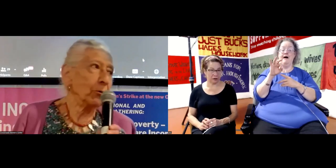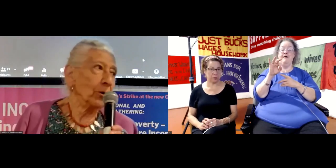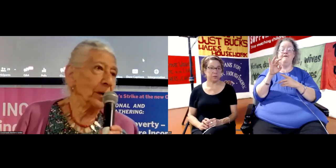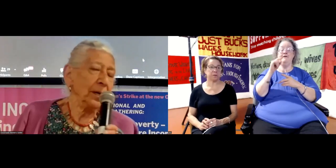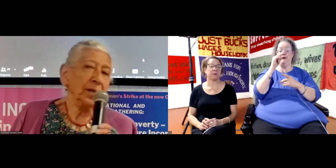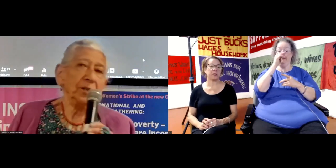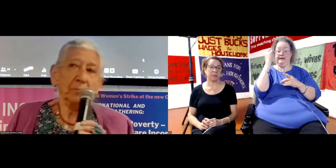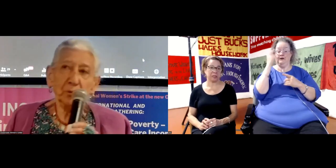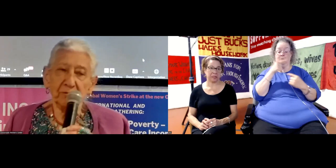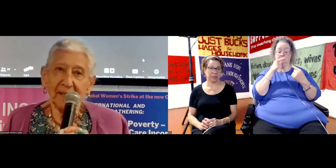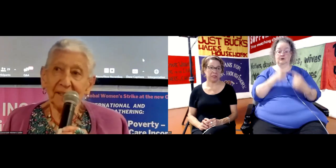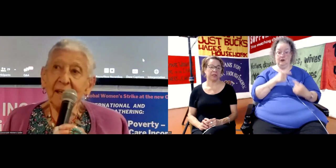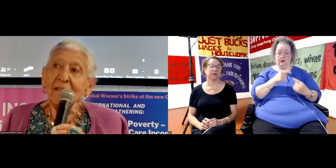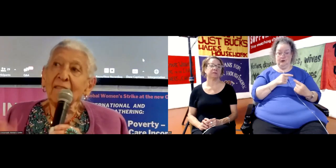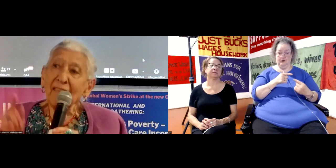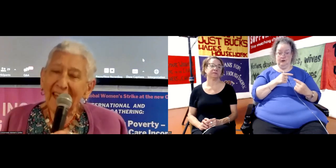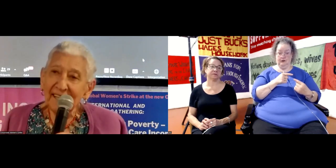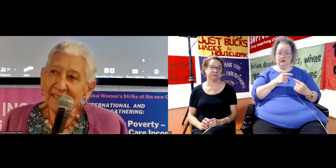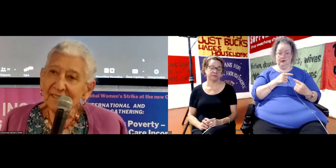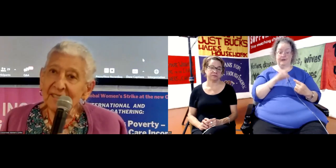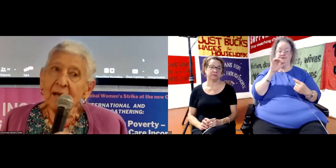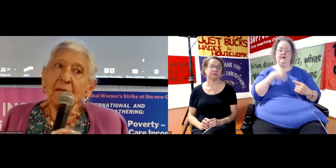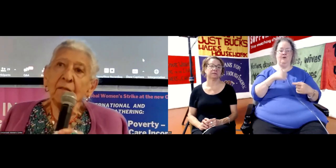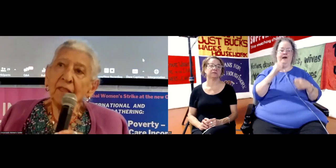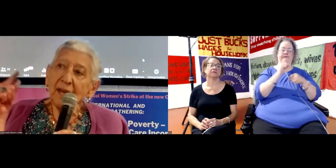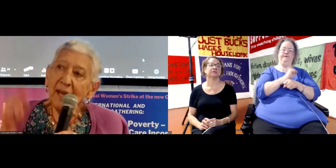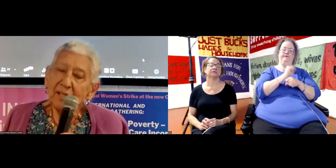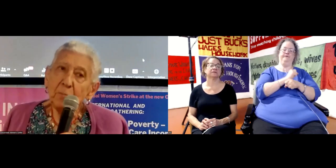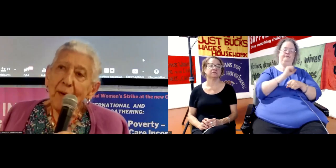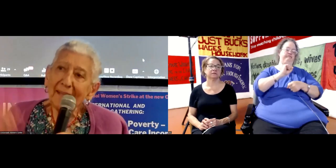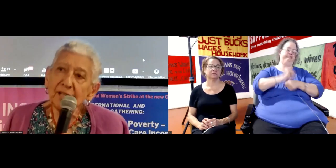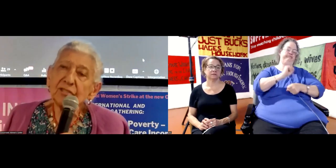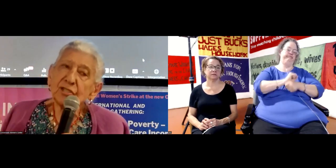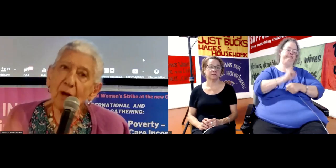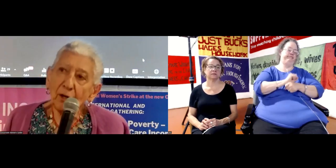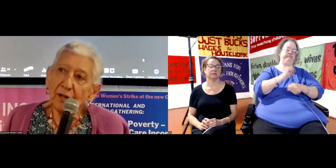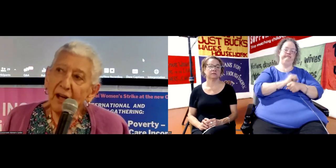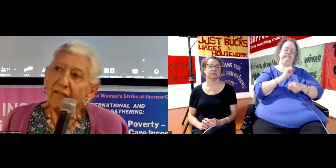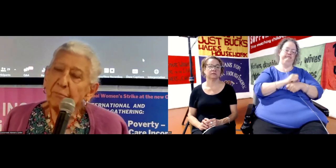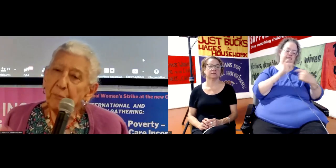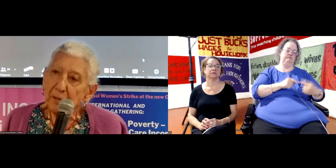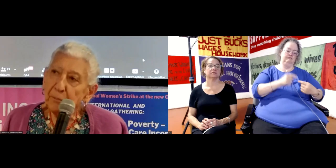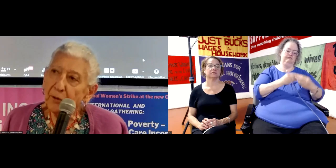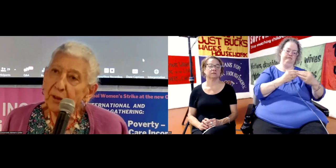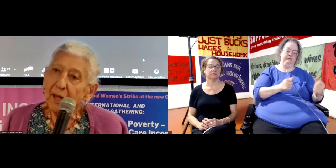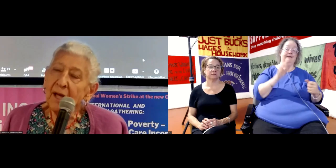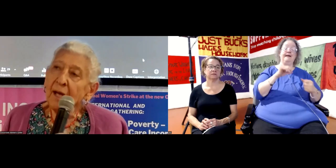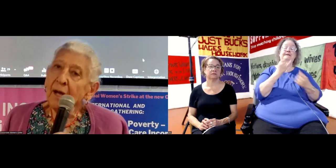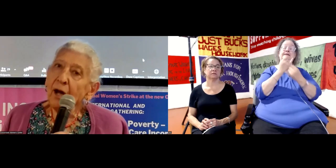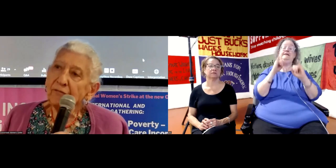fight for in the movement. That is, the independent struggle of